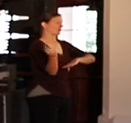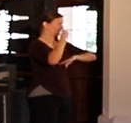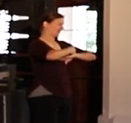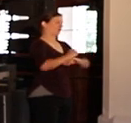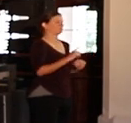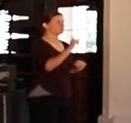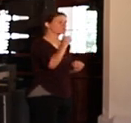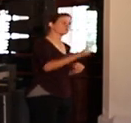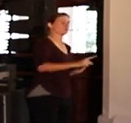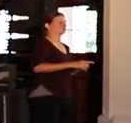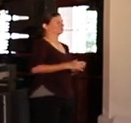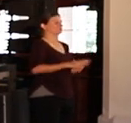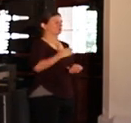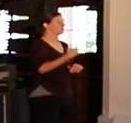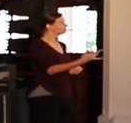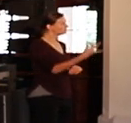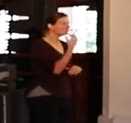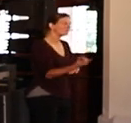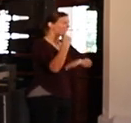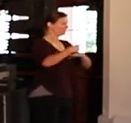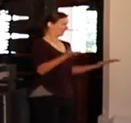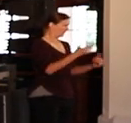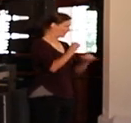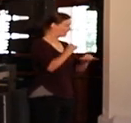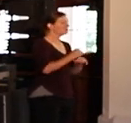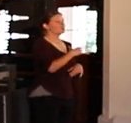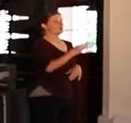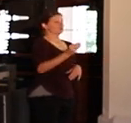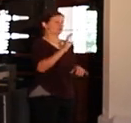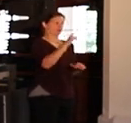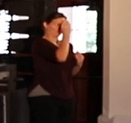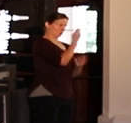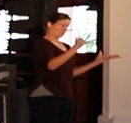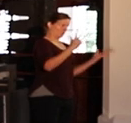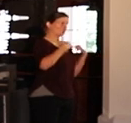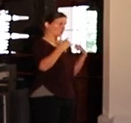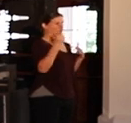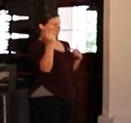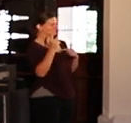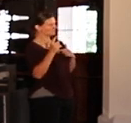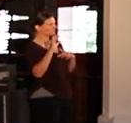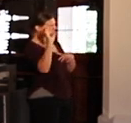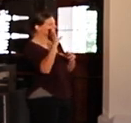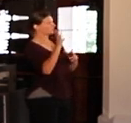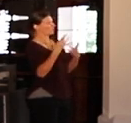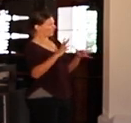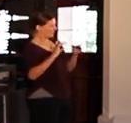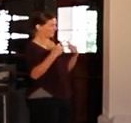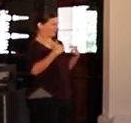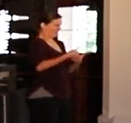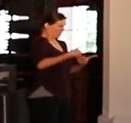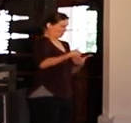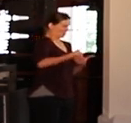is one of the absolute favorite days on this campus. And I have to tell you, as Chaplain Kate mentioned, I am